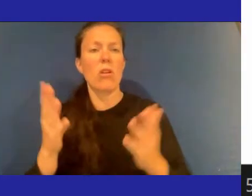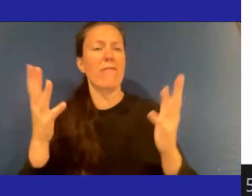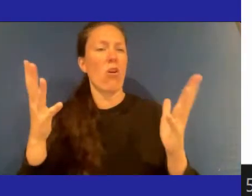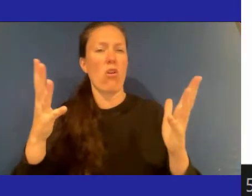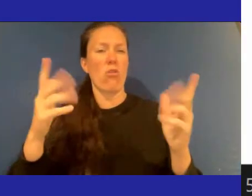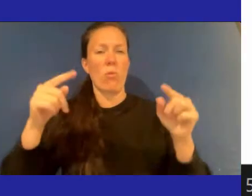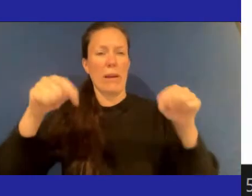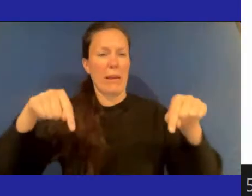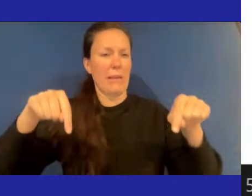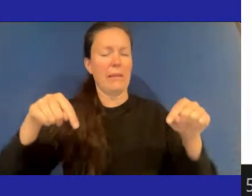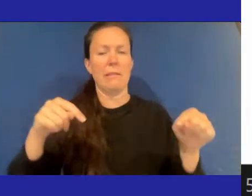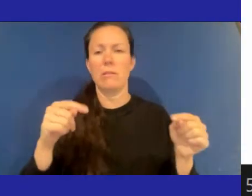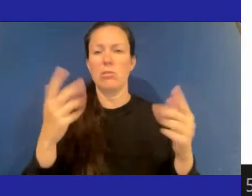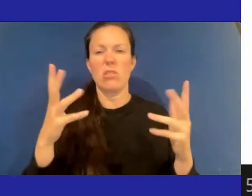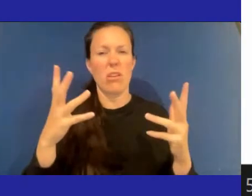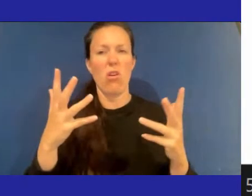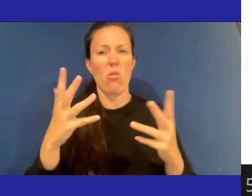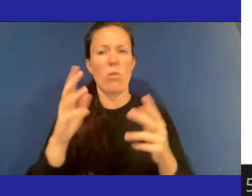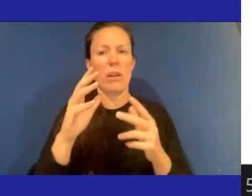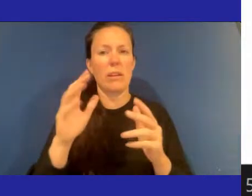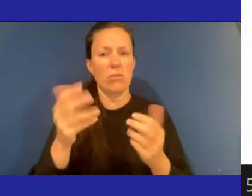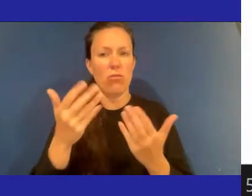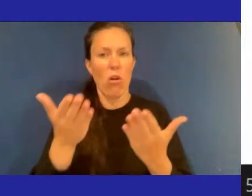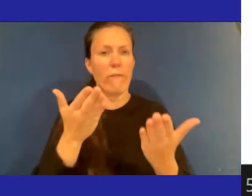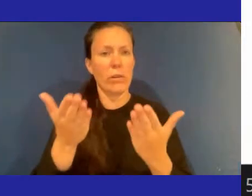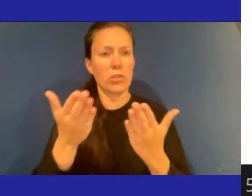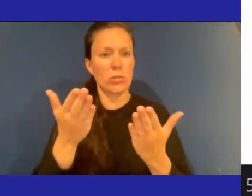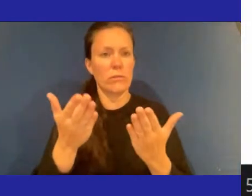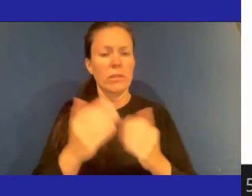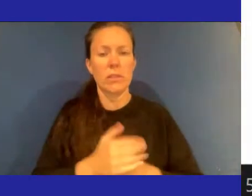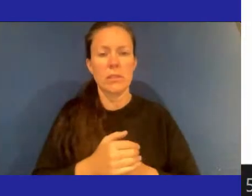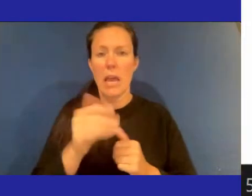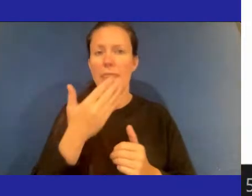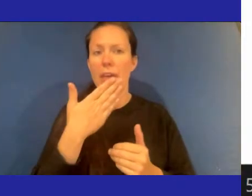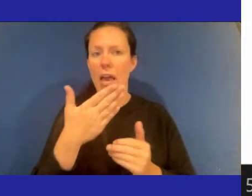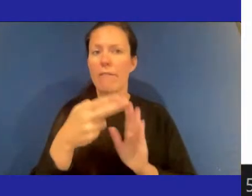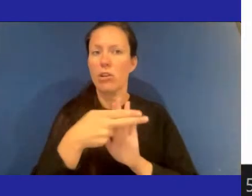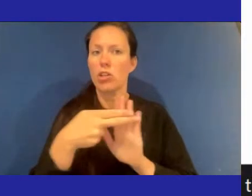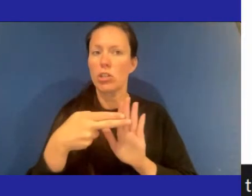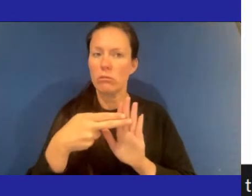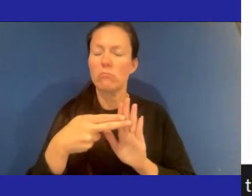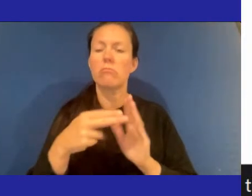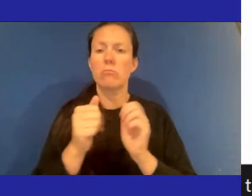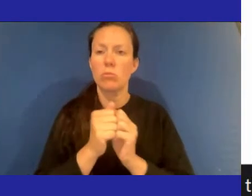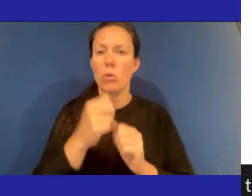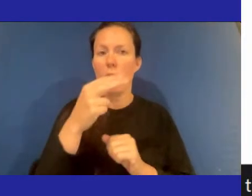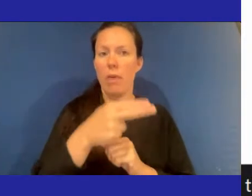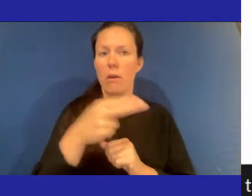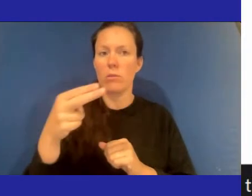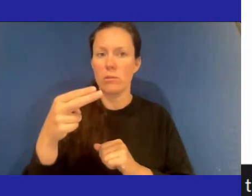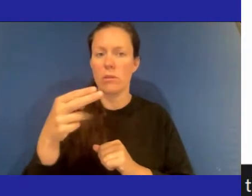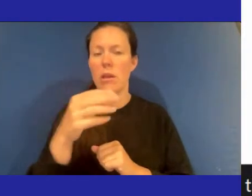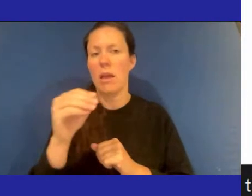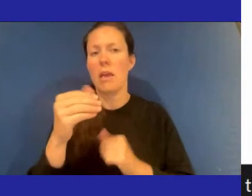they're all providers in good standing with Health and Hospitals and with South Brooklyn